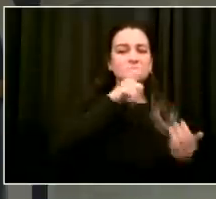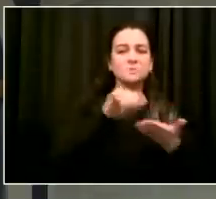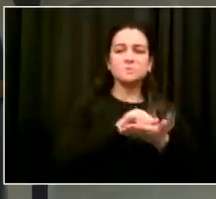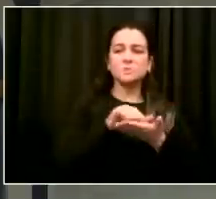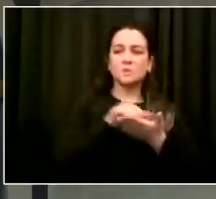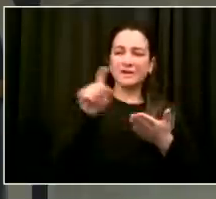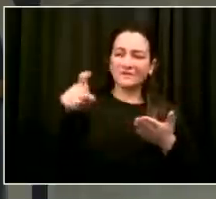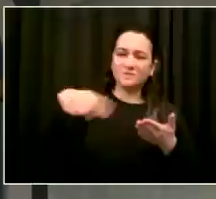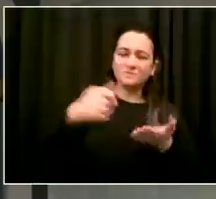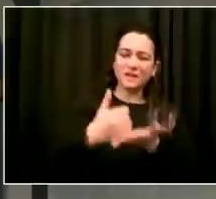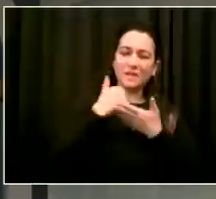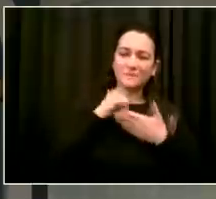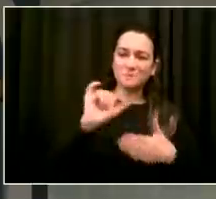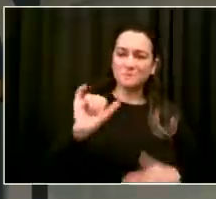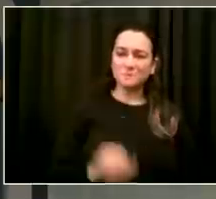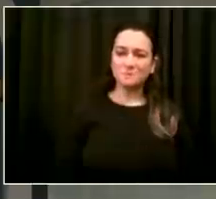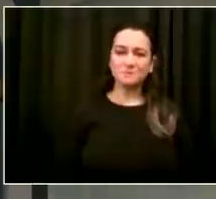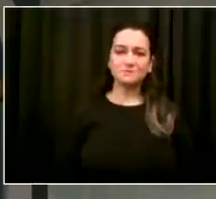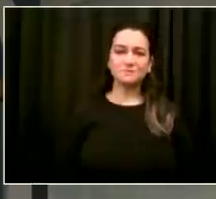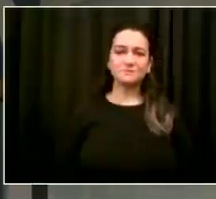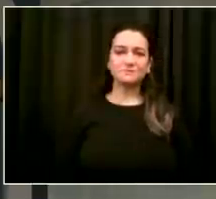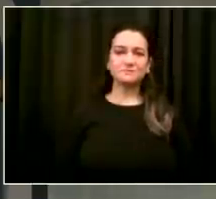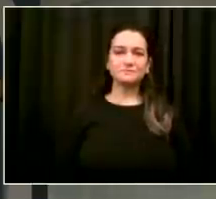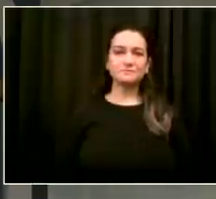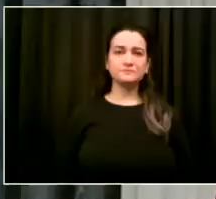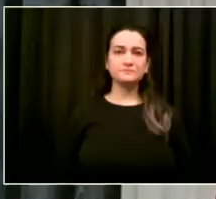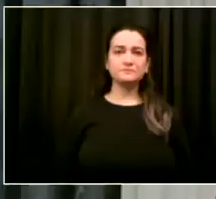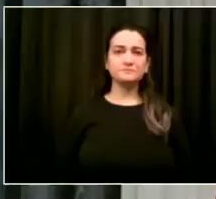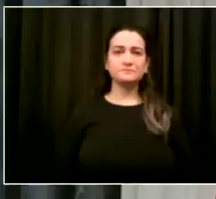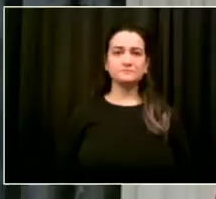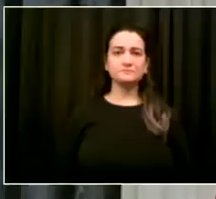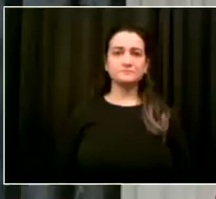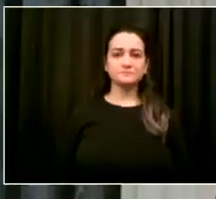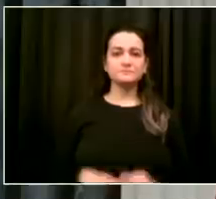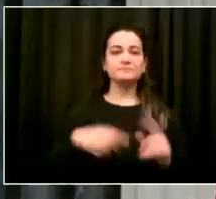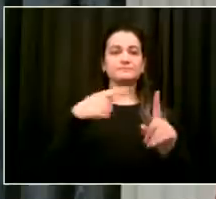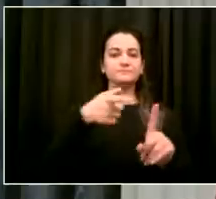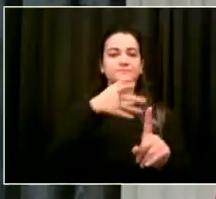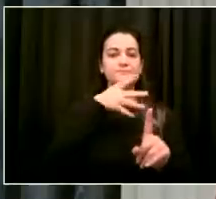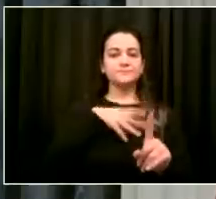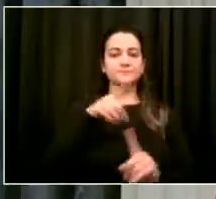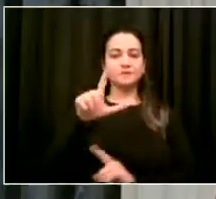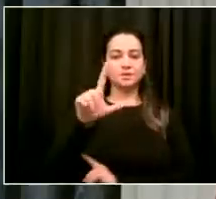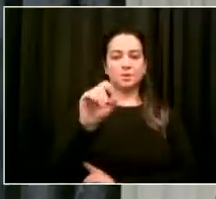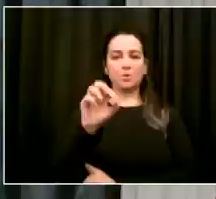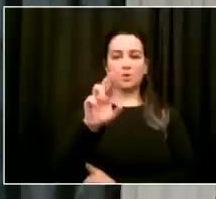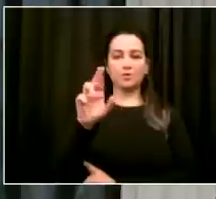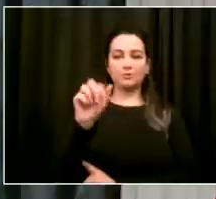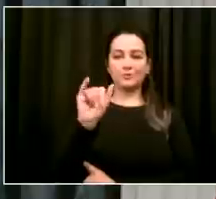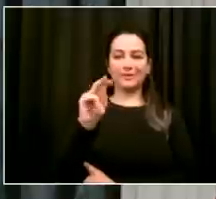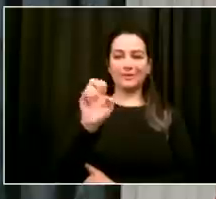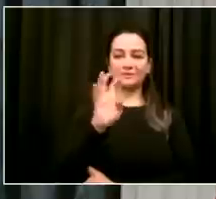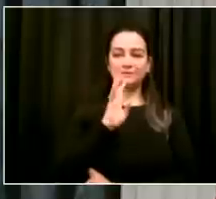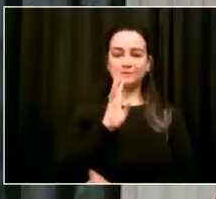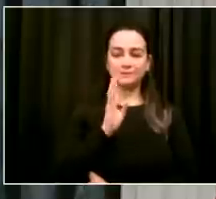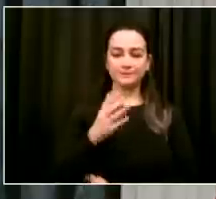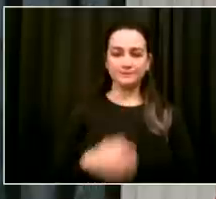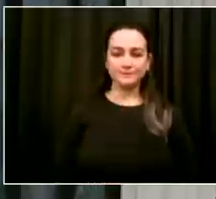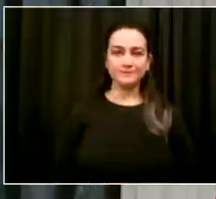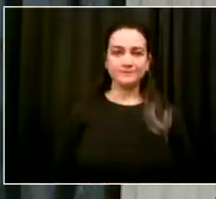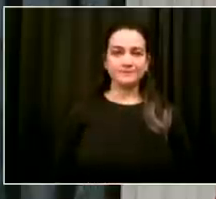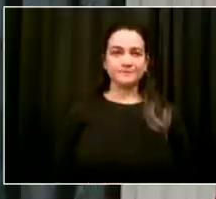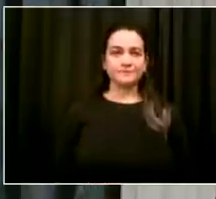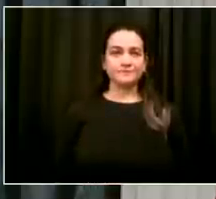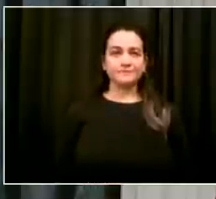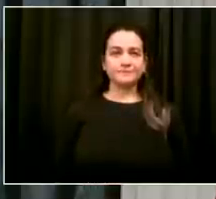At the Department for the Aging, we're very fortunate that we have a vast network of aging providers who are trusted messengers.